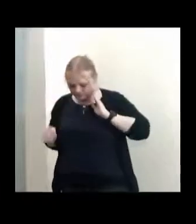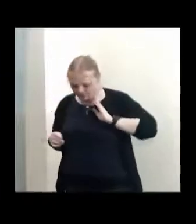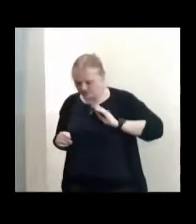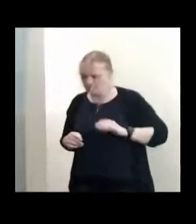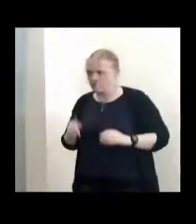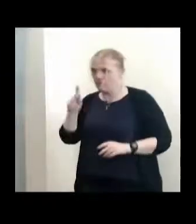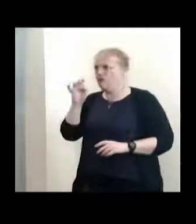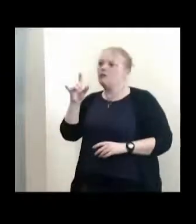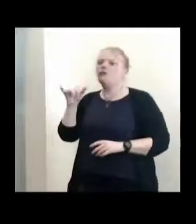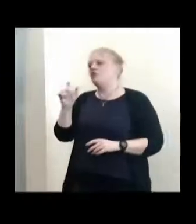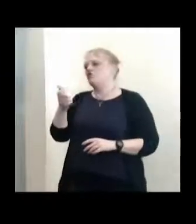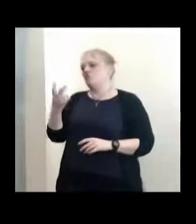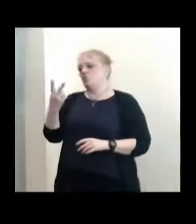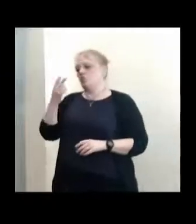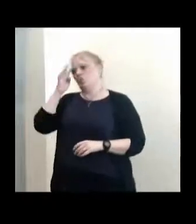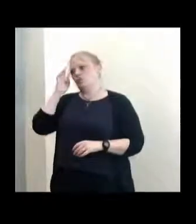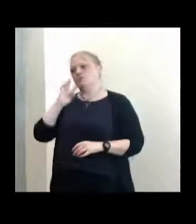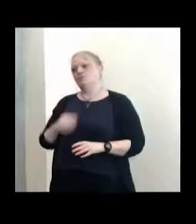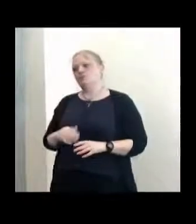Kelly Dudzik, Channel 2.